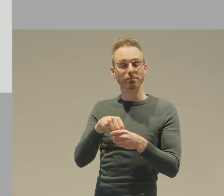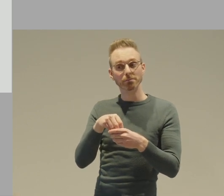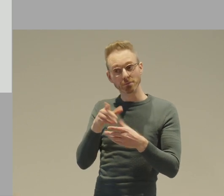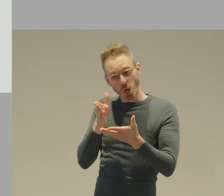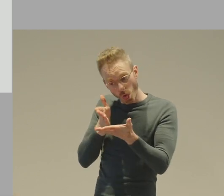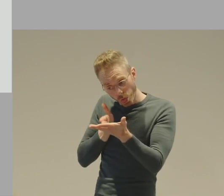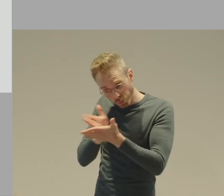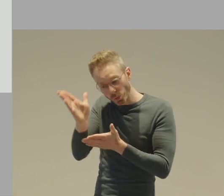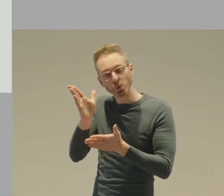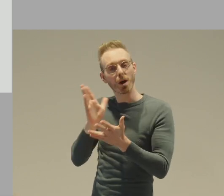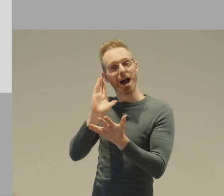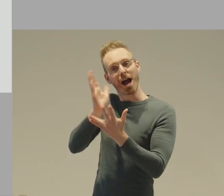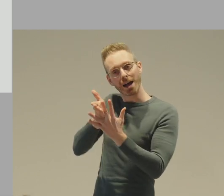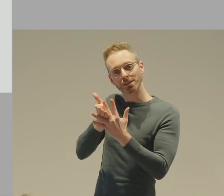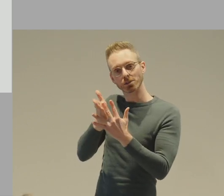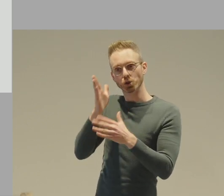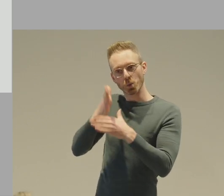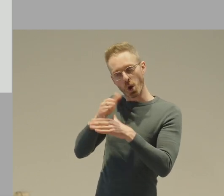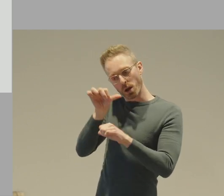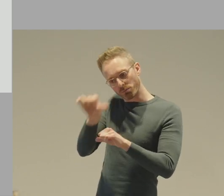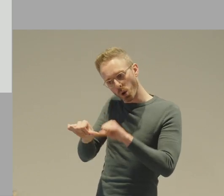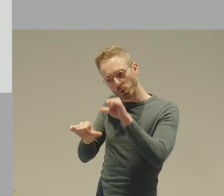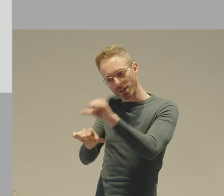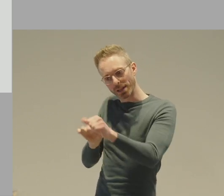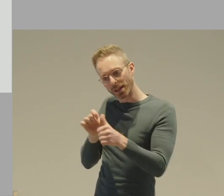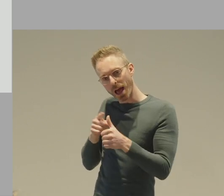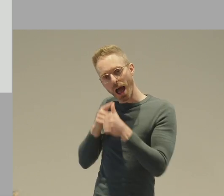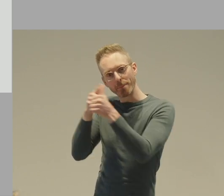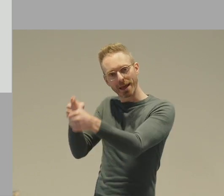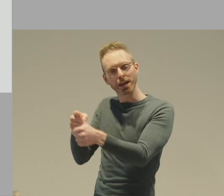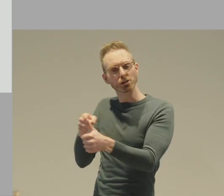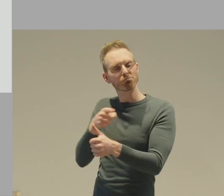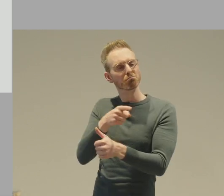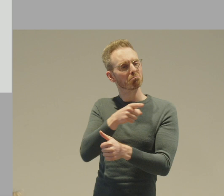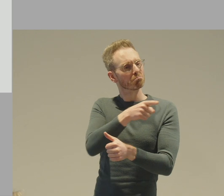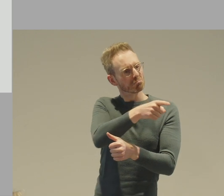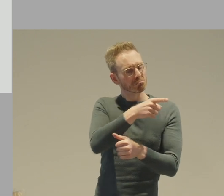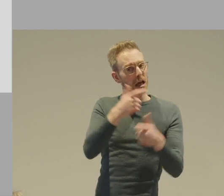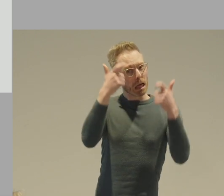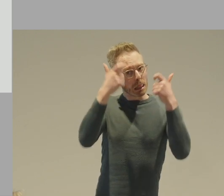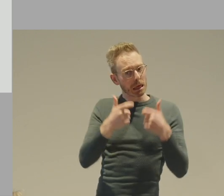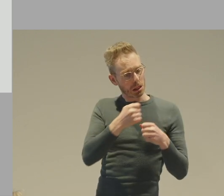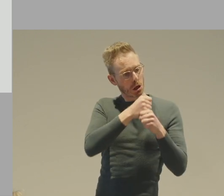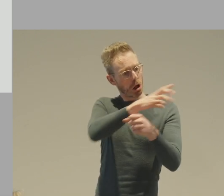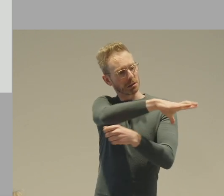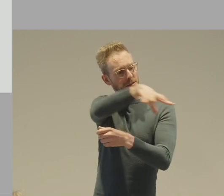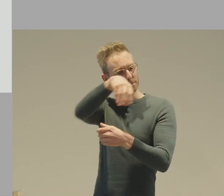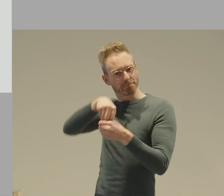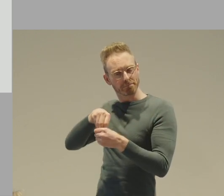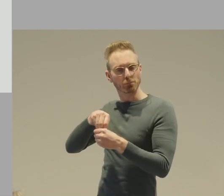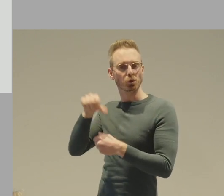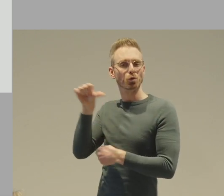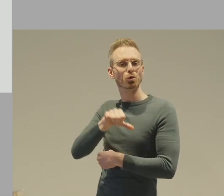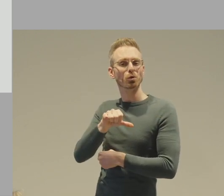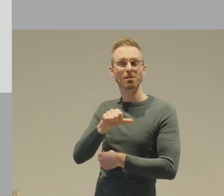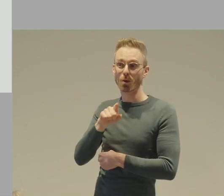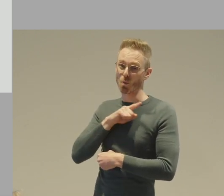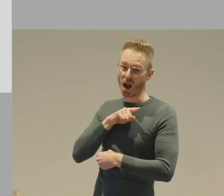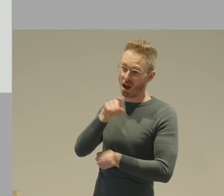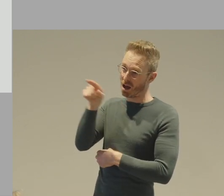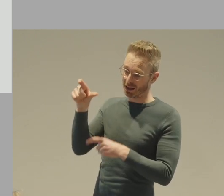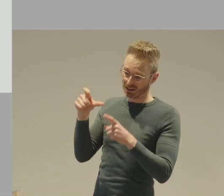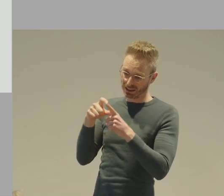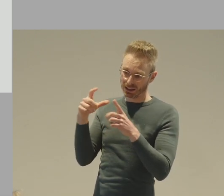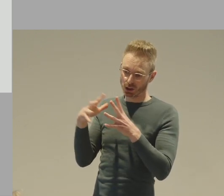you. But more importantly, DWP will often not talk to you unless the legal guardian is signing